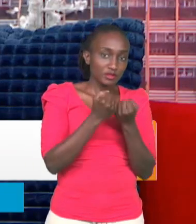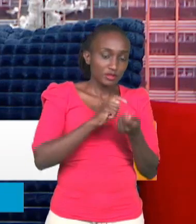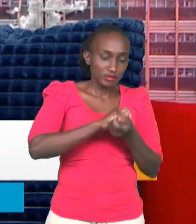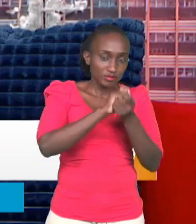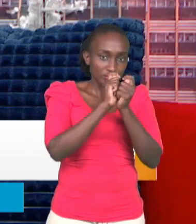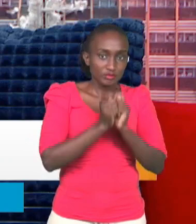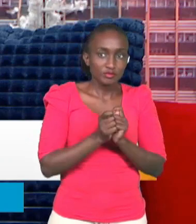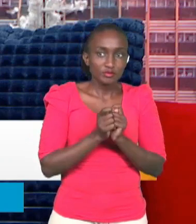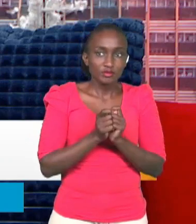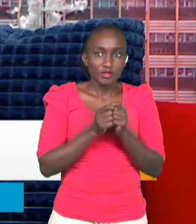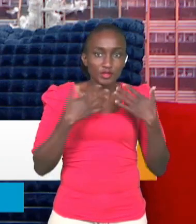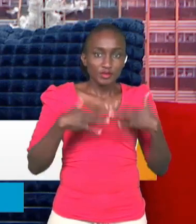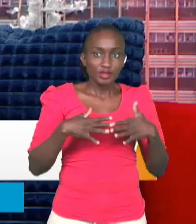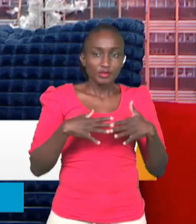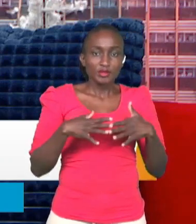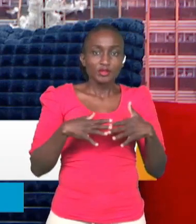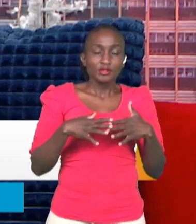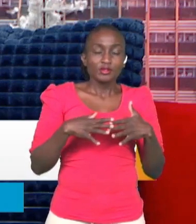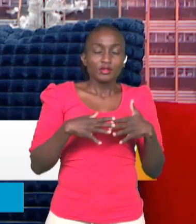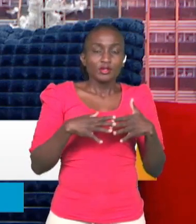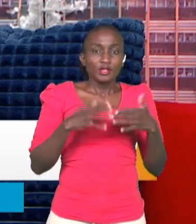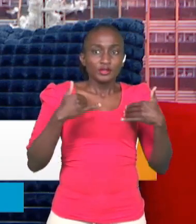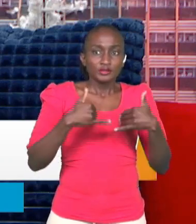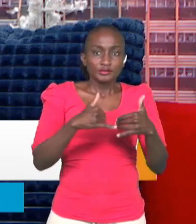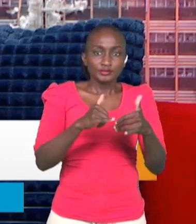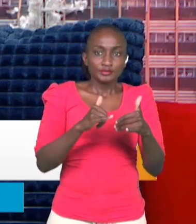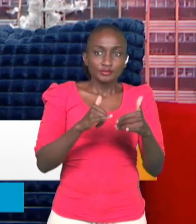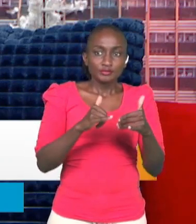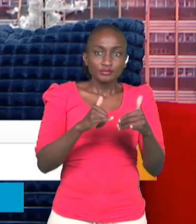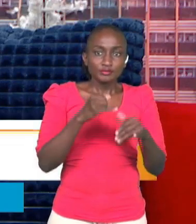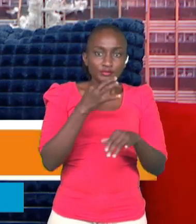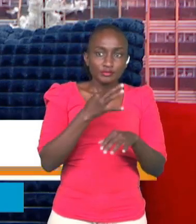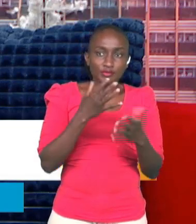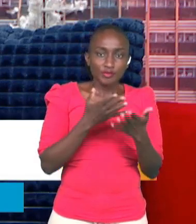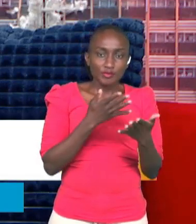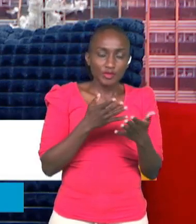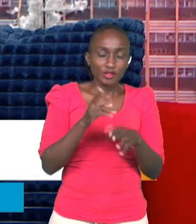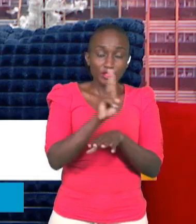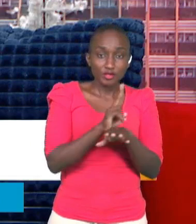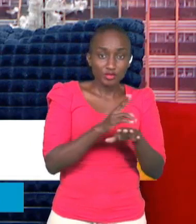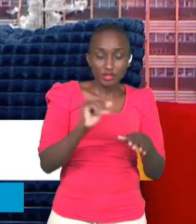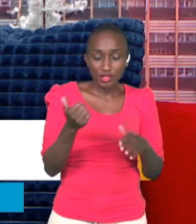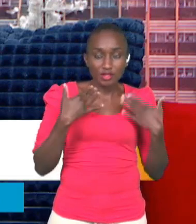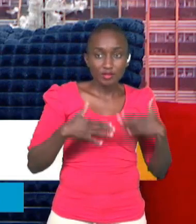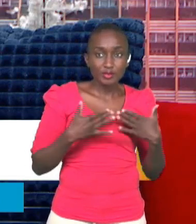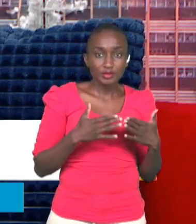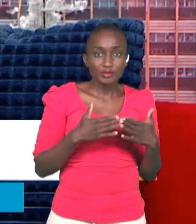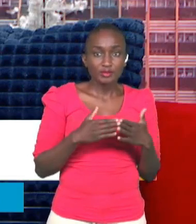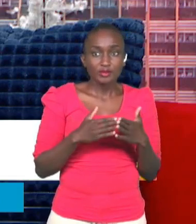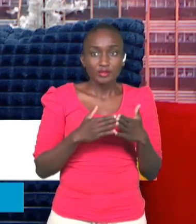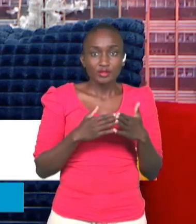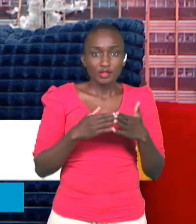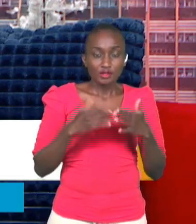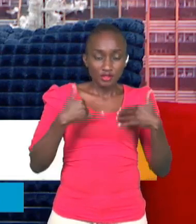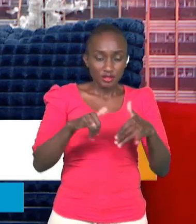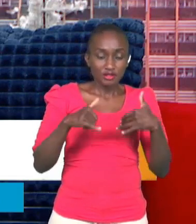People are taking advantage of certain mm-hmm. loopholes okay. and they're making it, you know, they're cashing out on them. Mm-hmm. And it's about time some of these things we streamlined them.